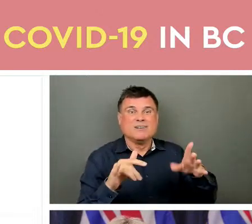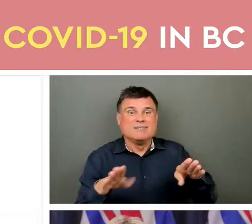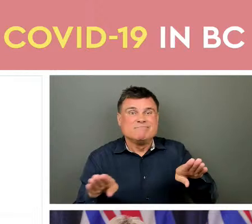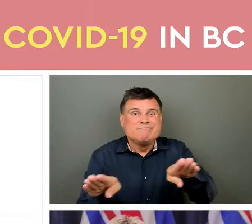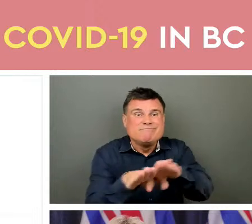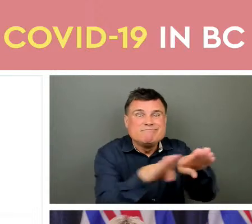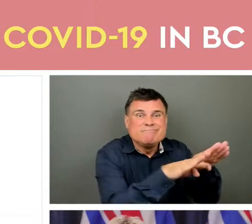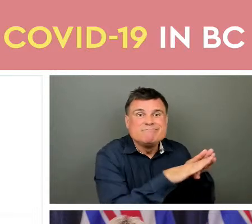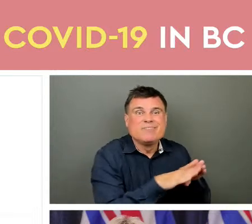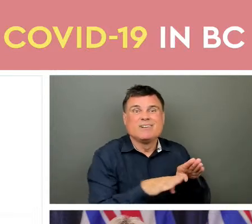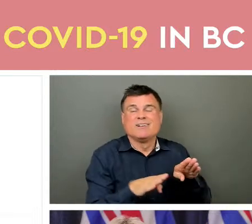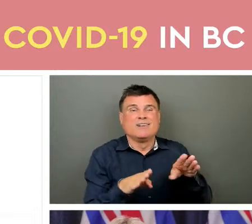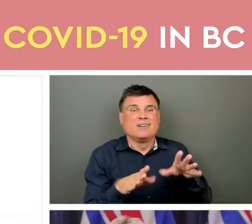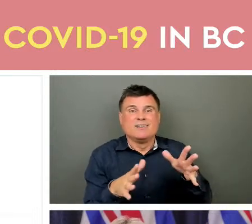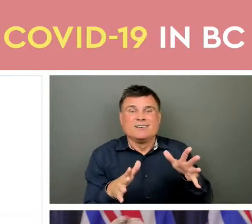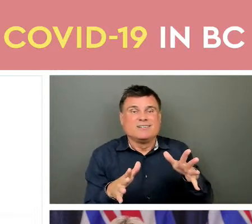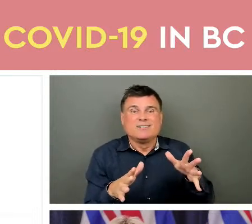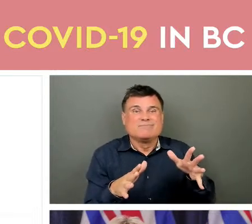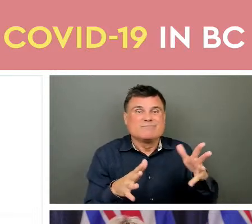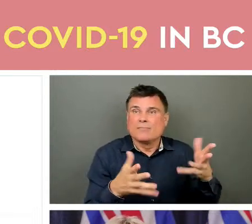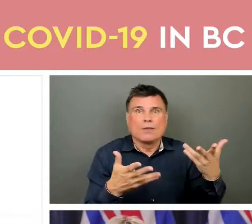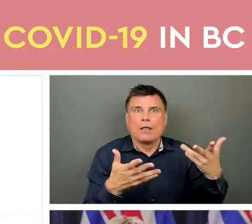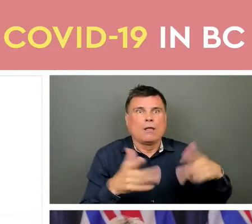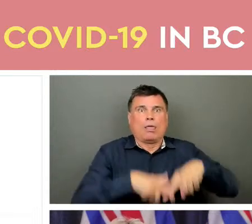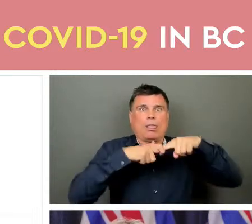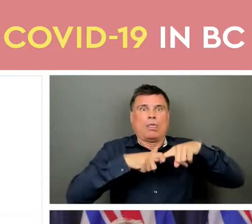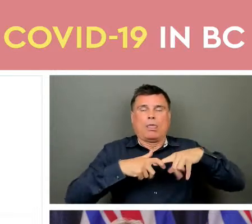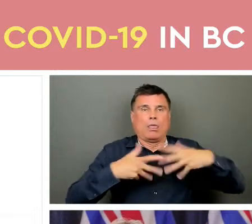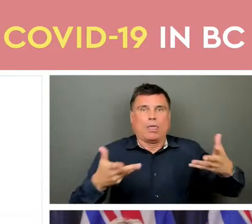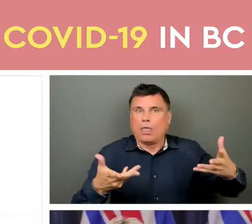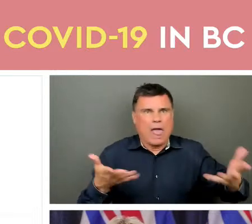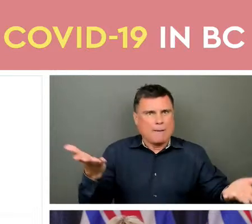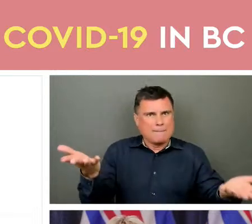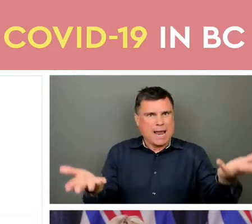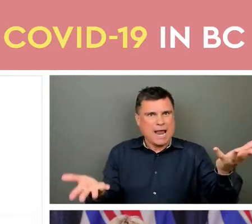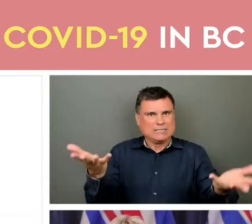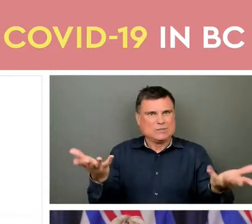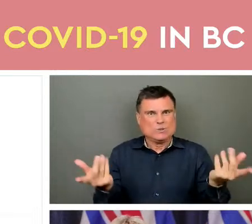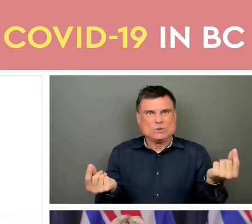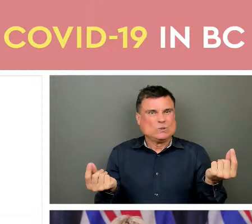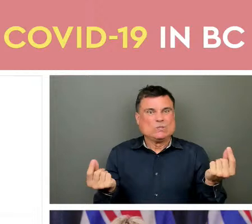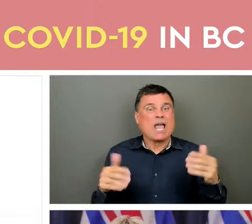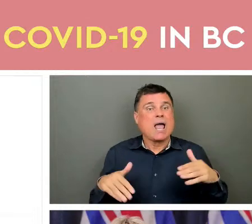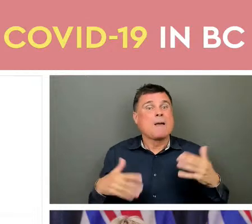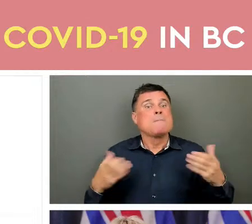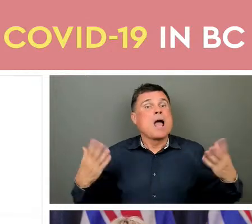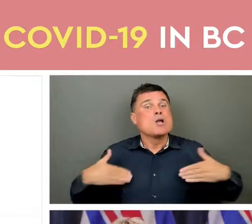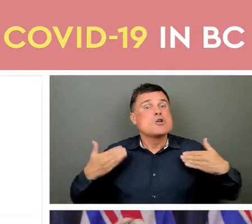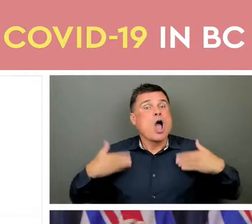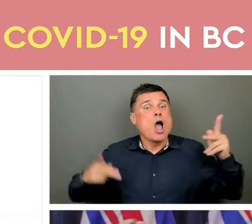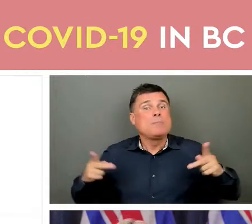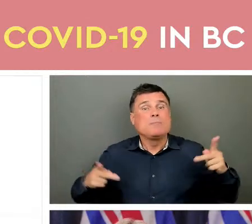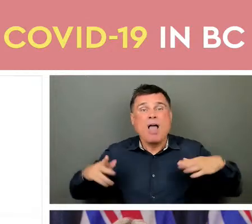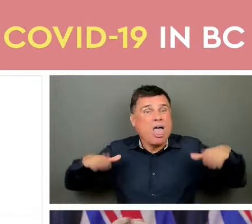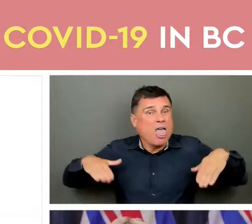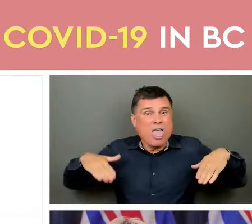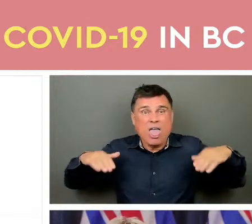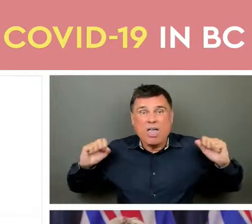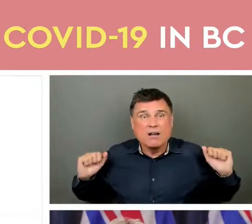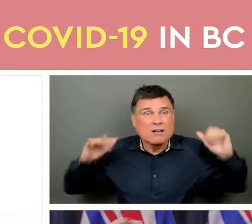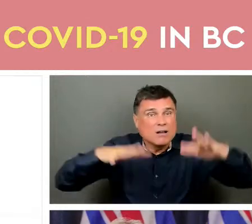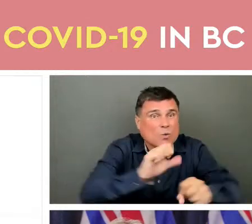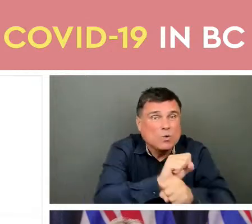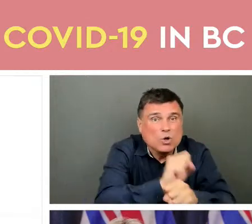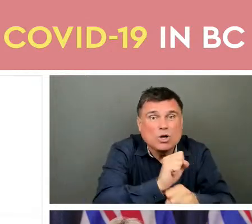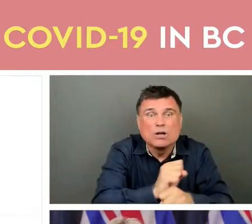young people who have had challenges in getting jobs, not being able to get back to educational opportunities, with the dramatic increase in